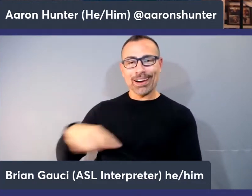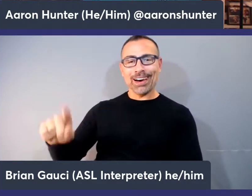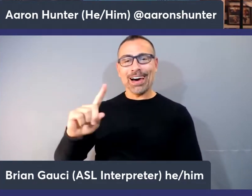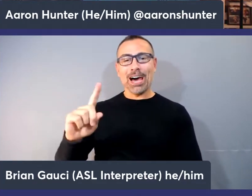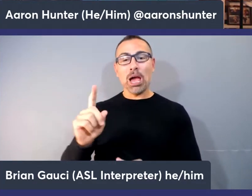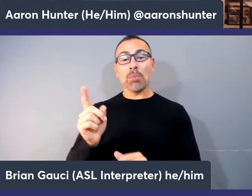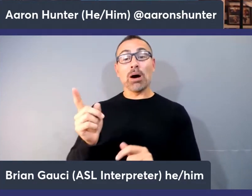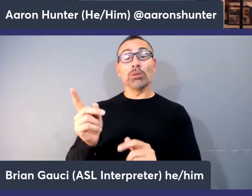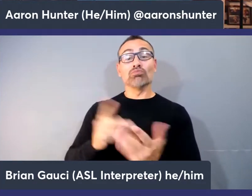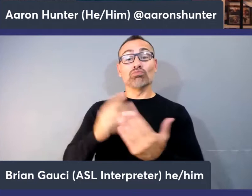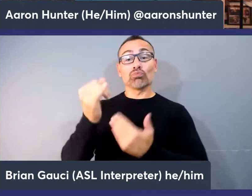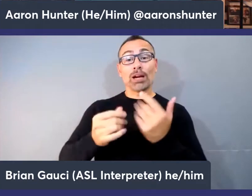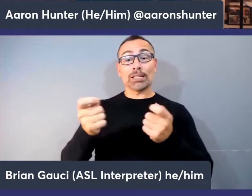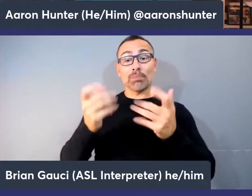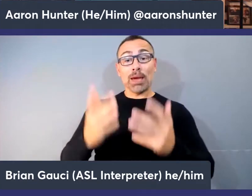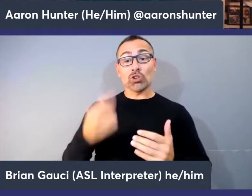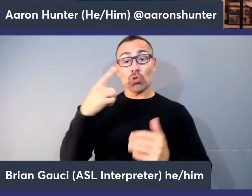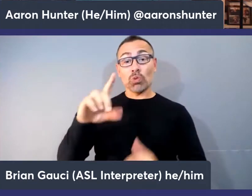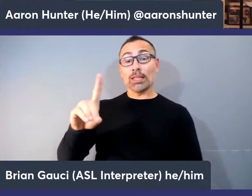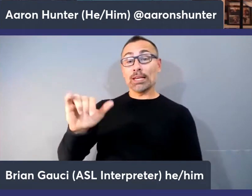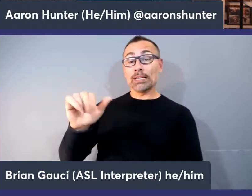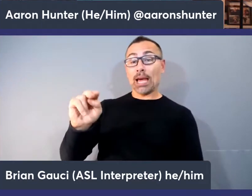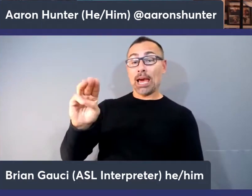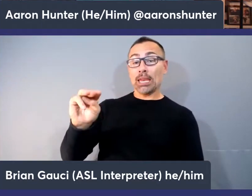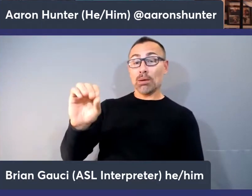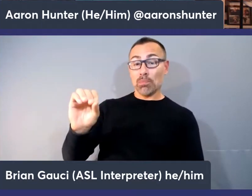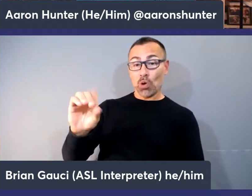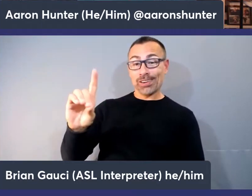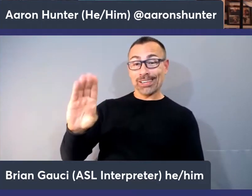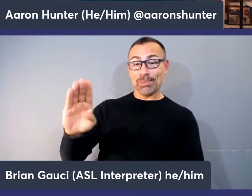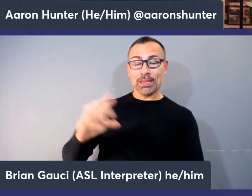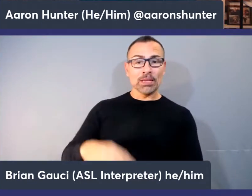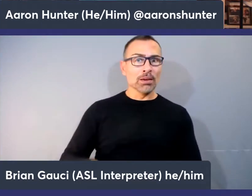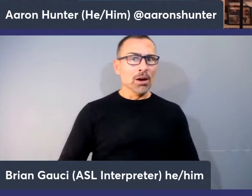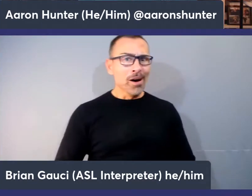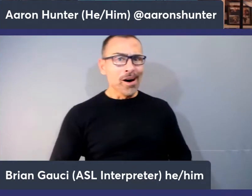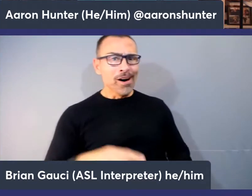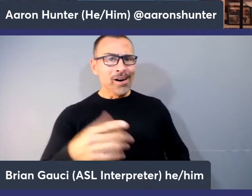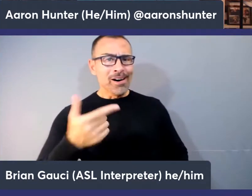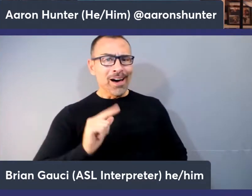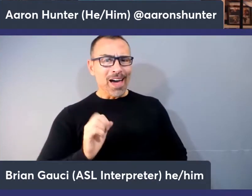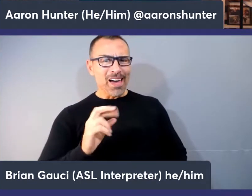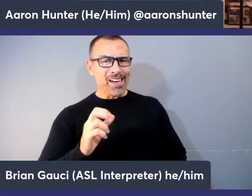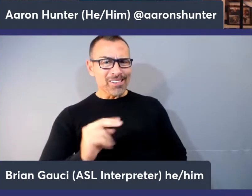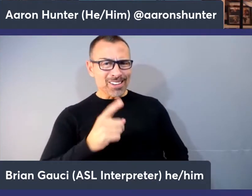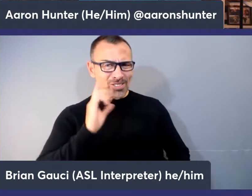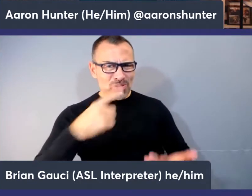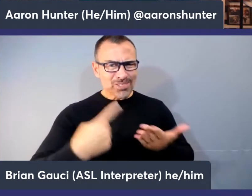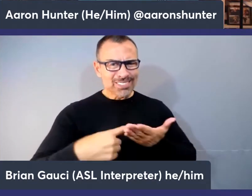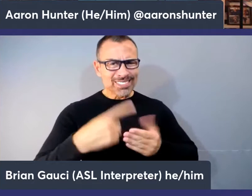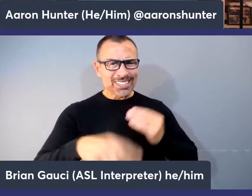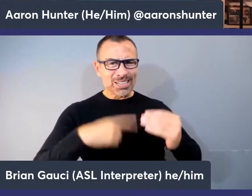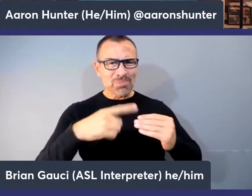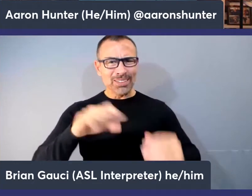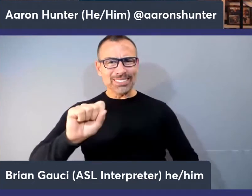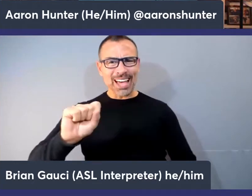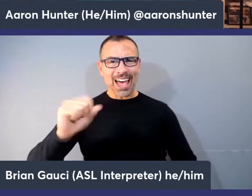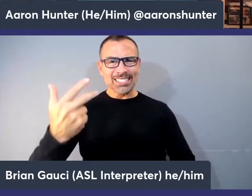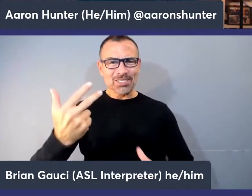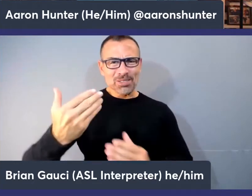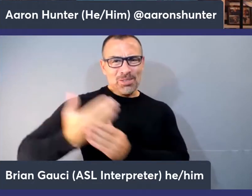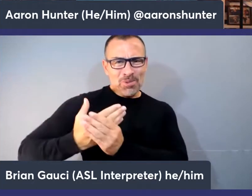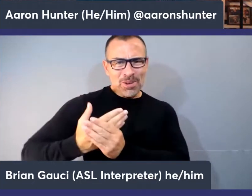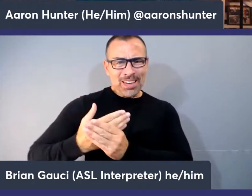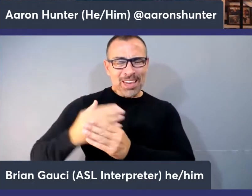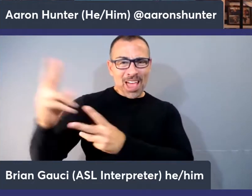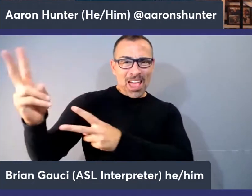here you're here to talk to us about S3 import. That is a very, very big launch. I know in the trainer world,